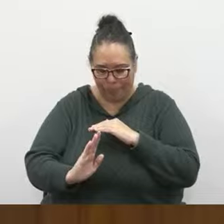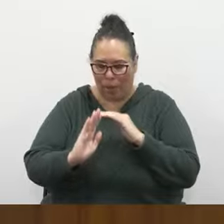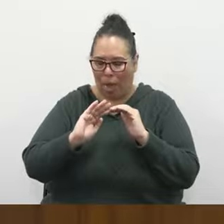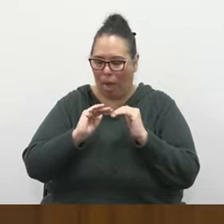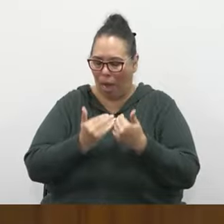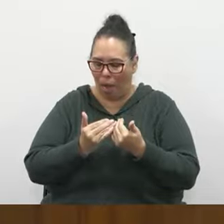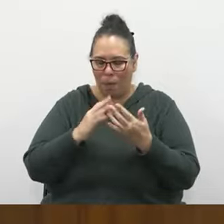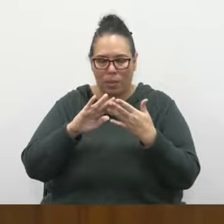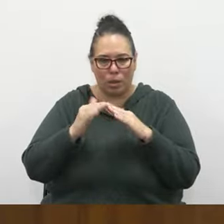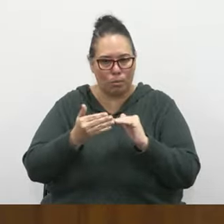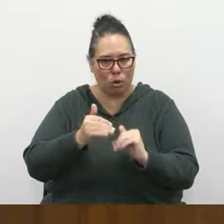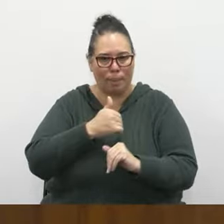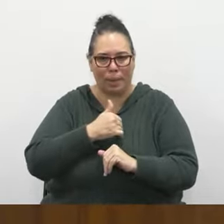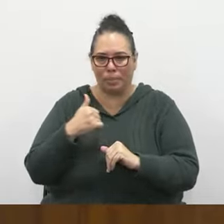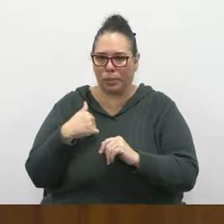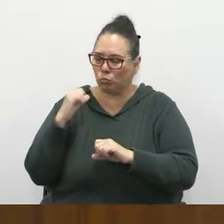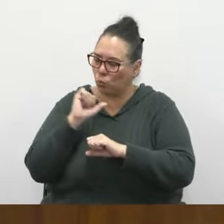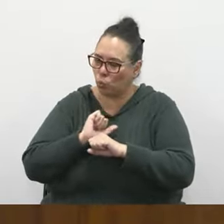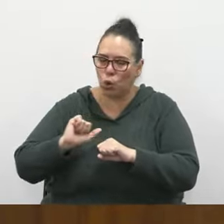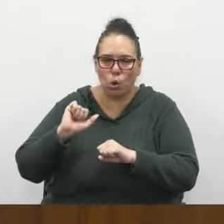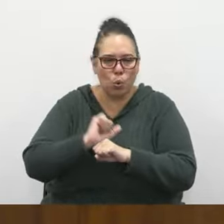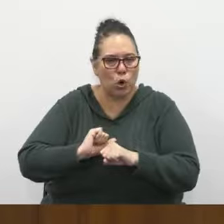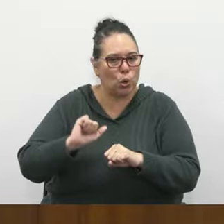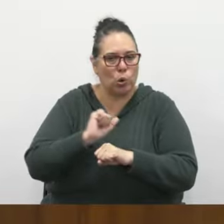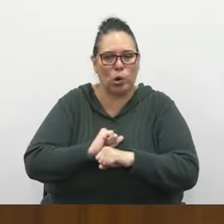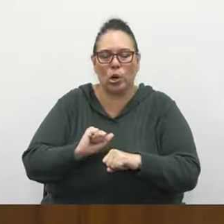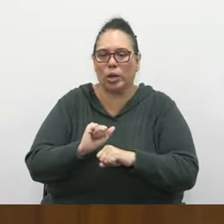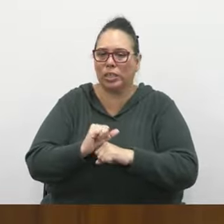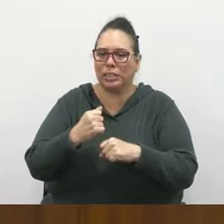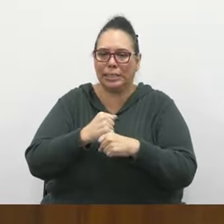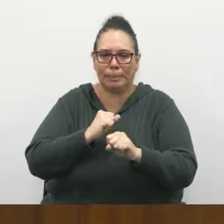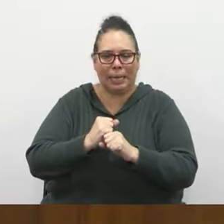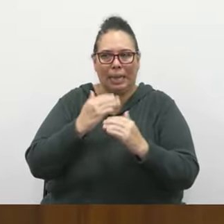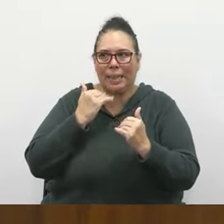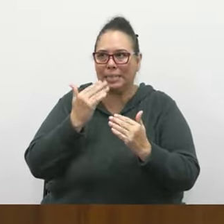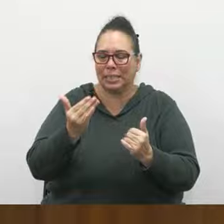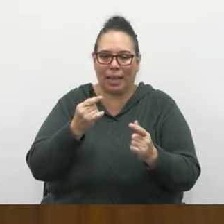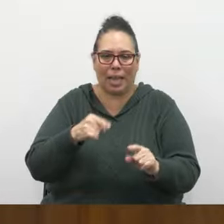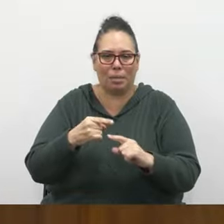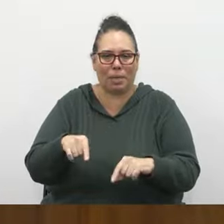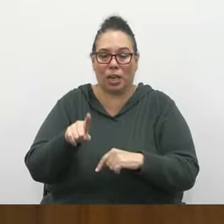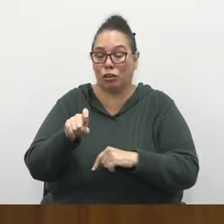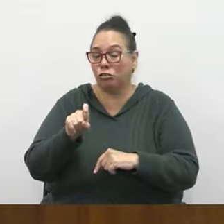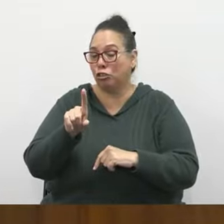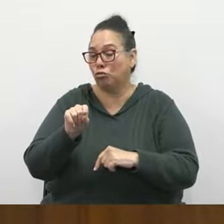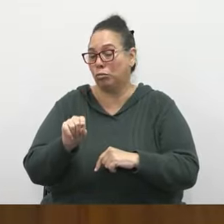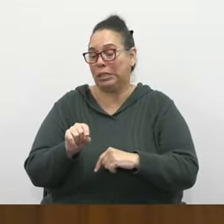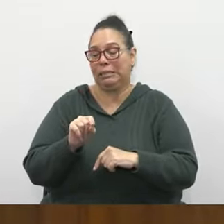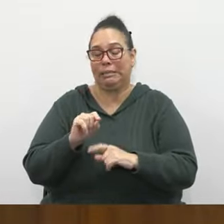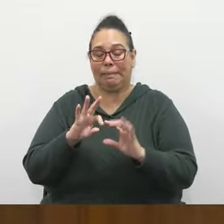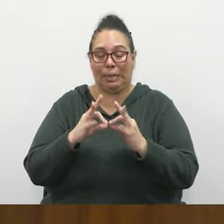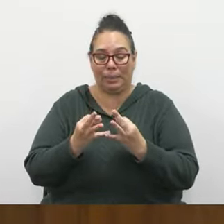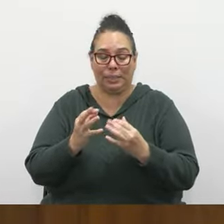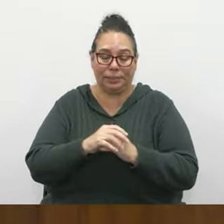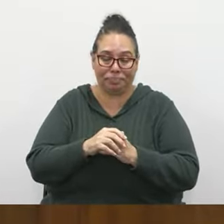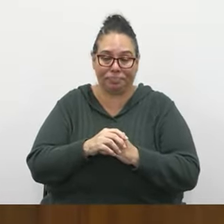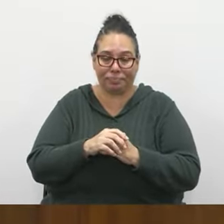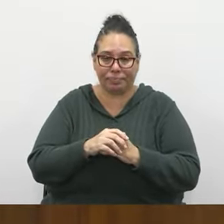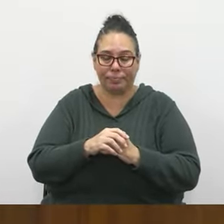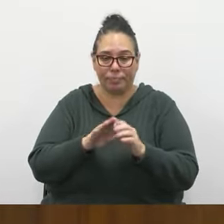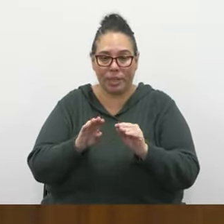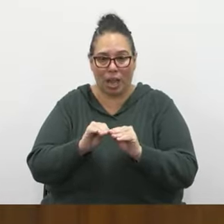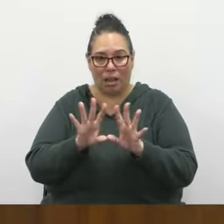community members just work together to make Thanksgiving happen for hundreds of families.